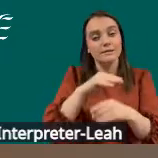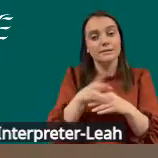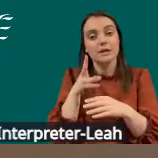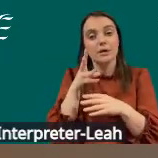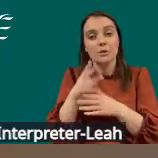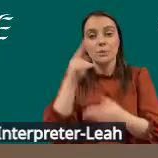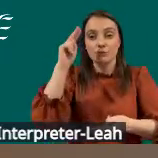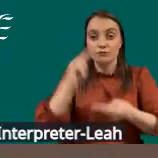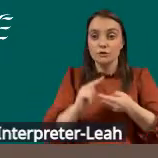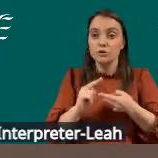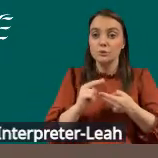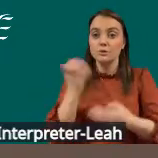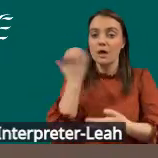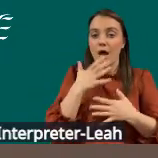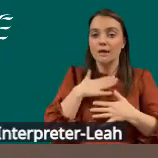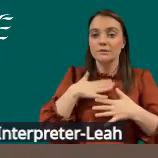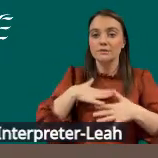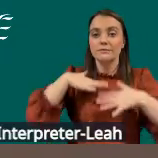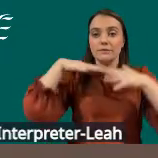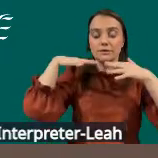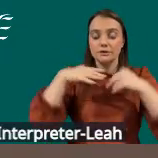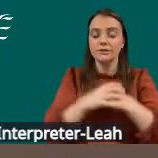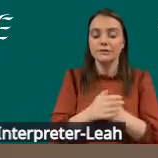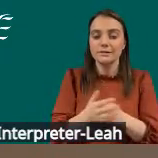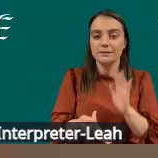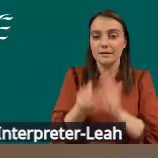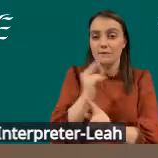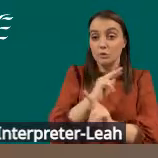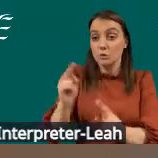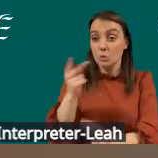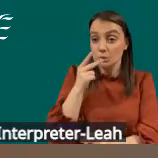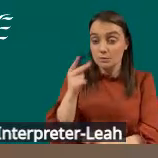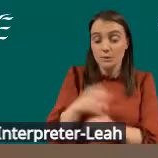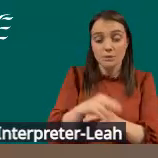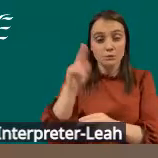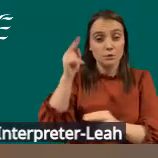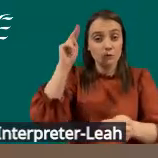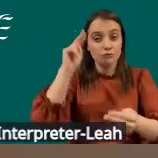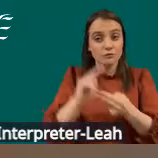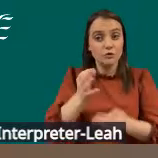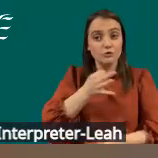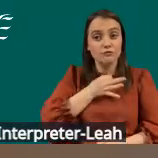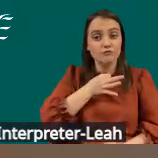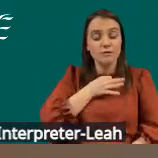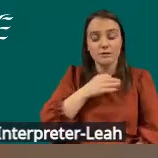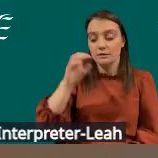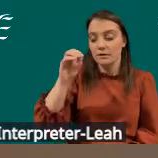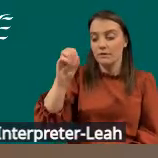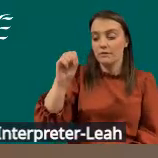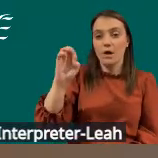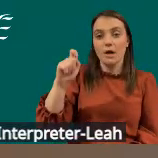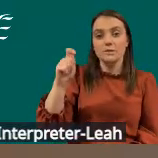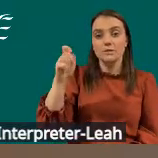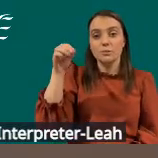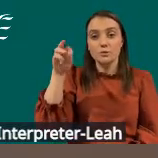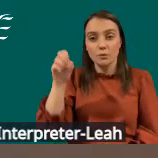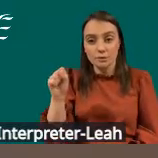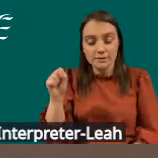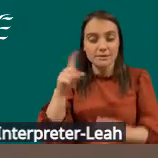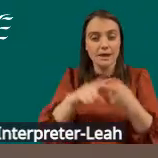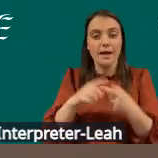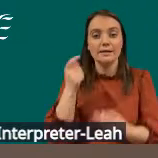hot flushes. Also, more good news, you can decrease the risk of developing osteoporosis and gum disease.